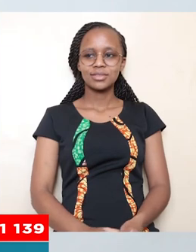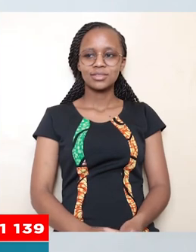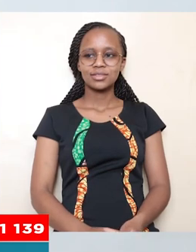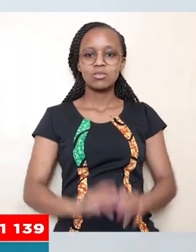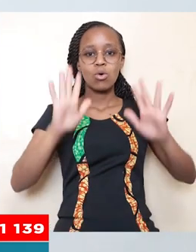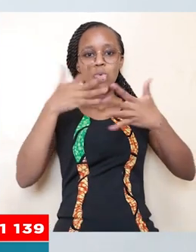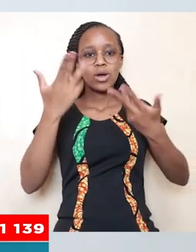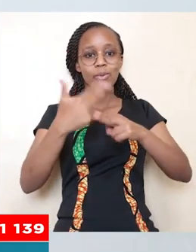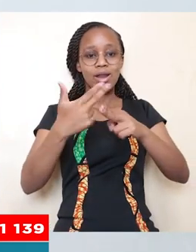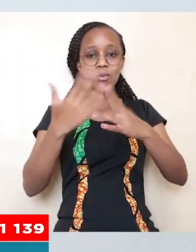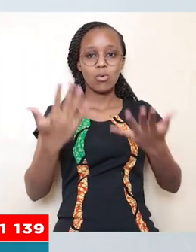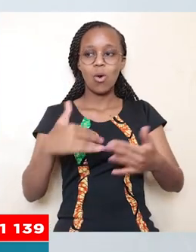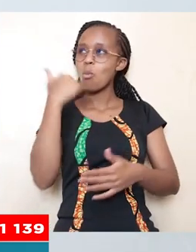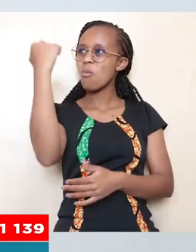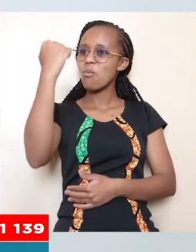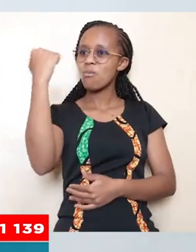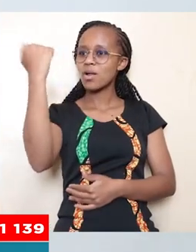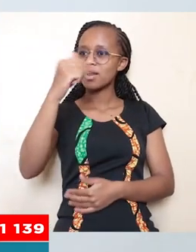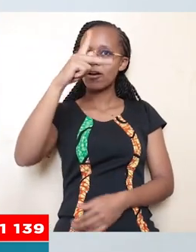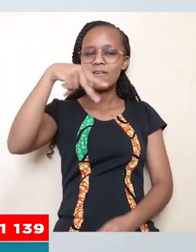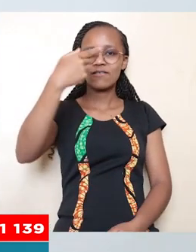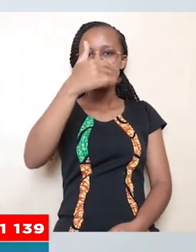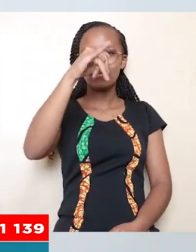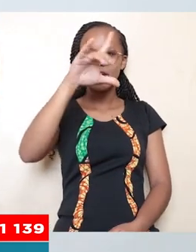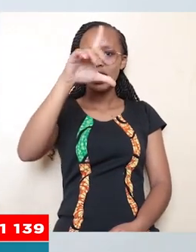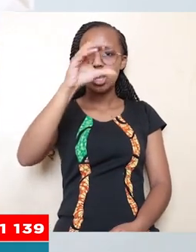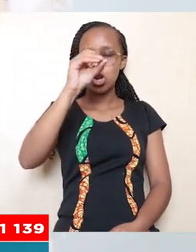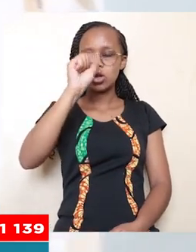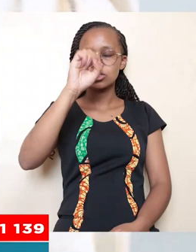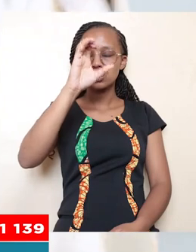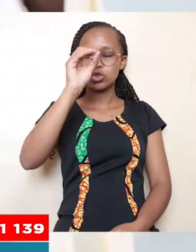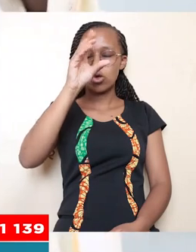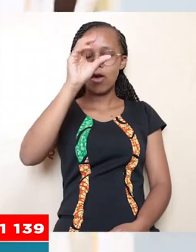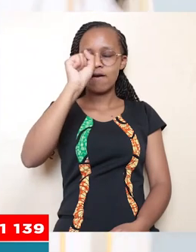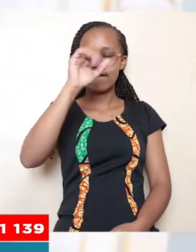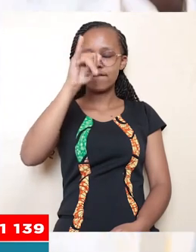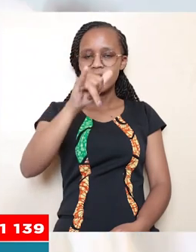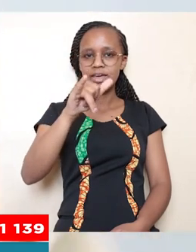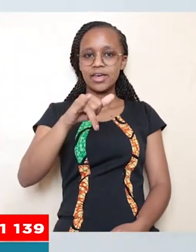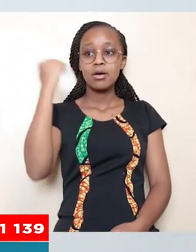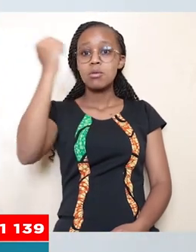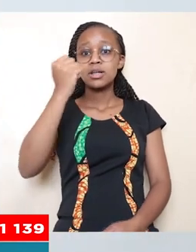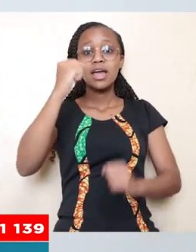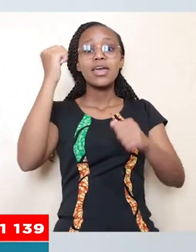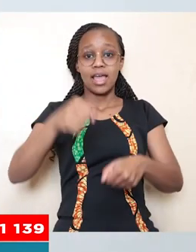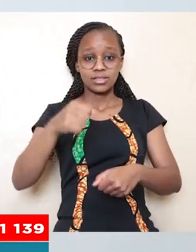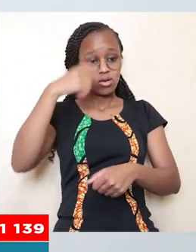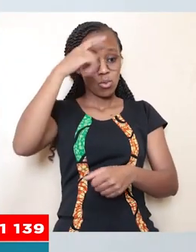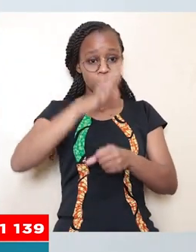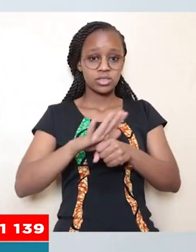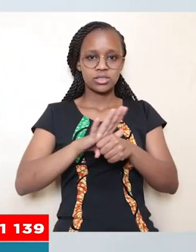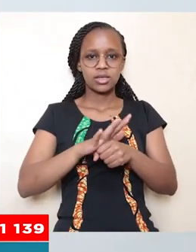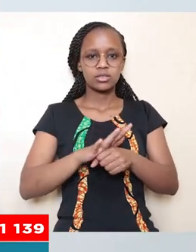That is what we call political philosophy. In politics, you can consume that kind of wisdom, which